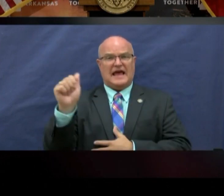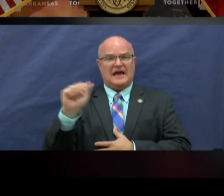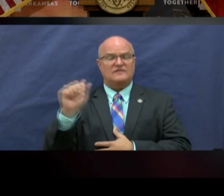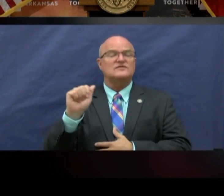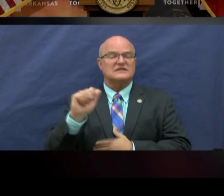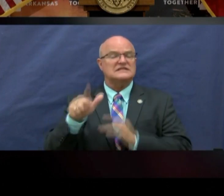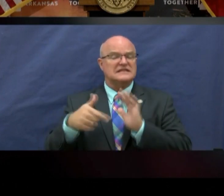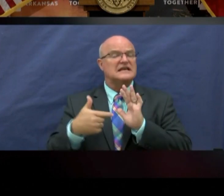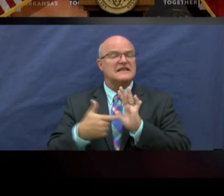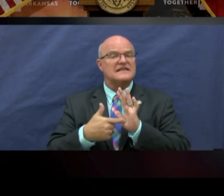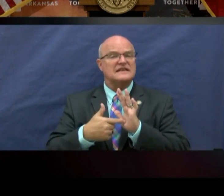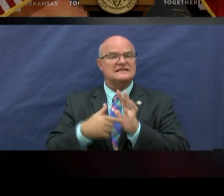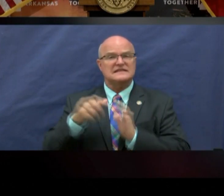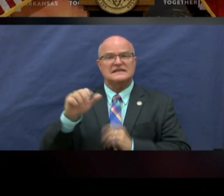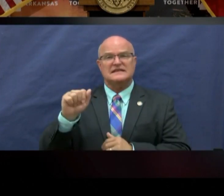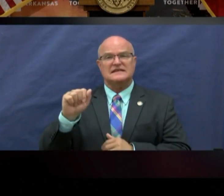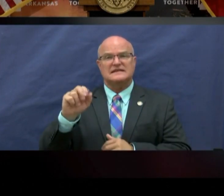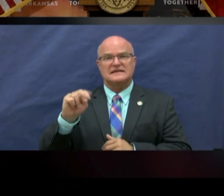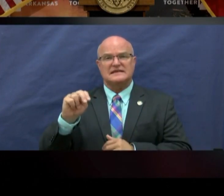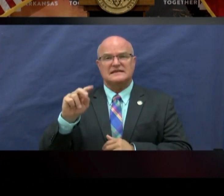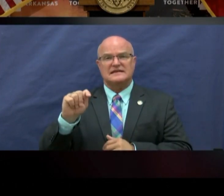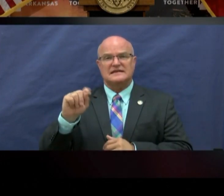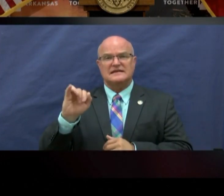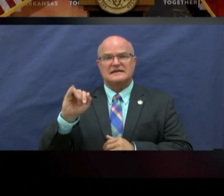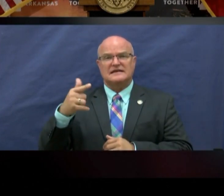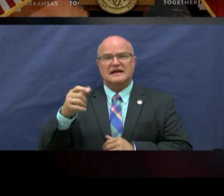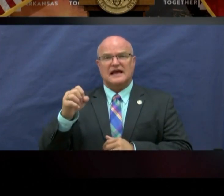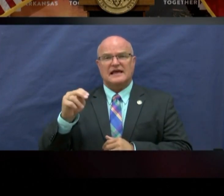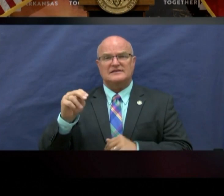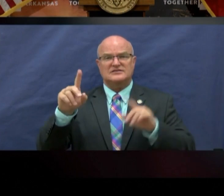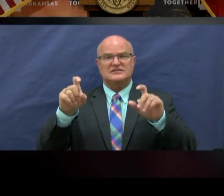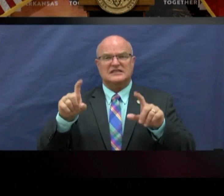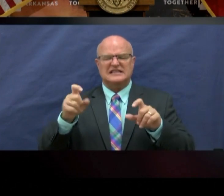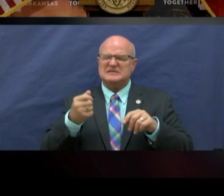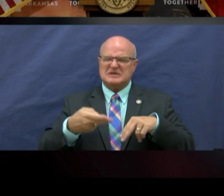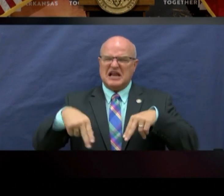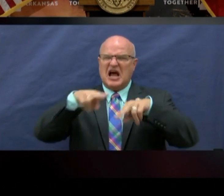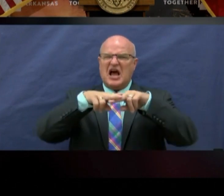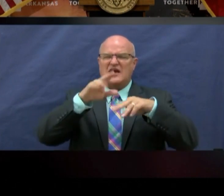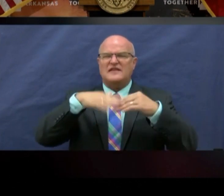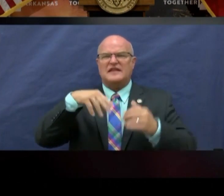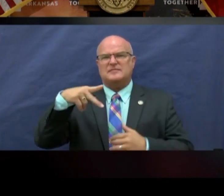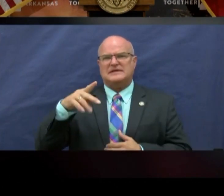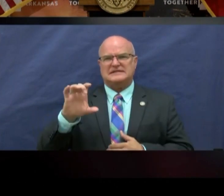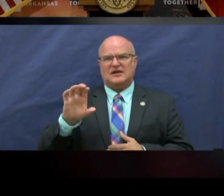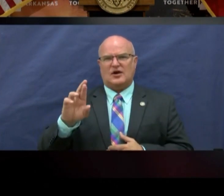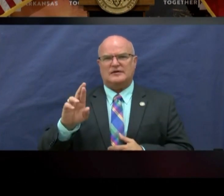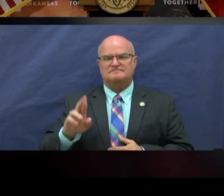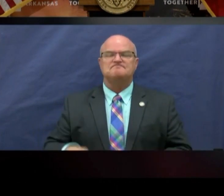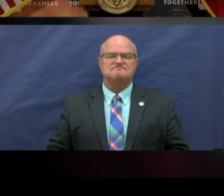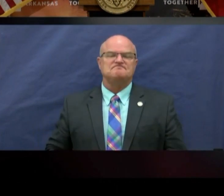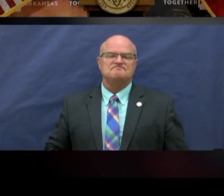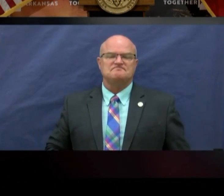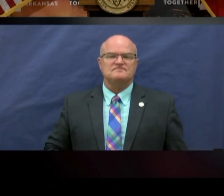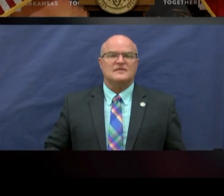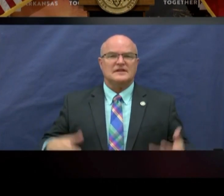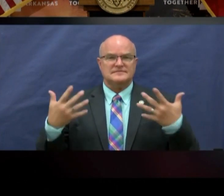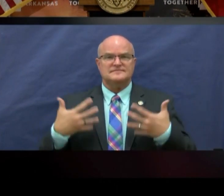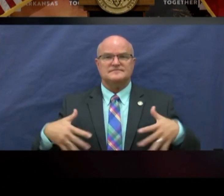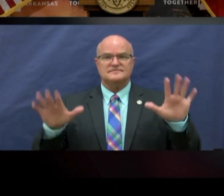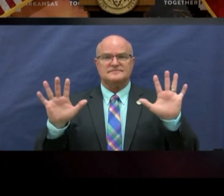is the antigen test that's always higher than what the PCR tests are. And that